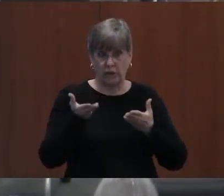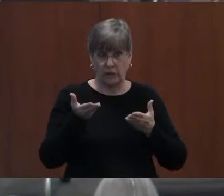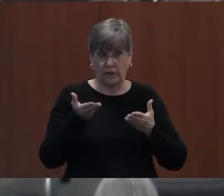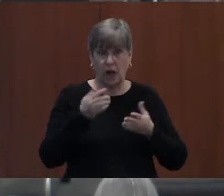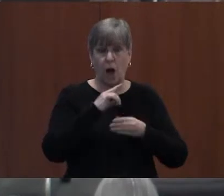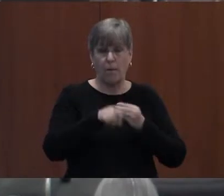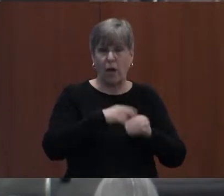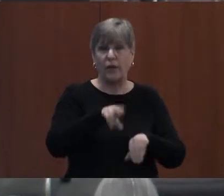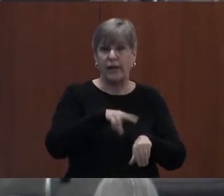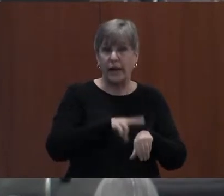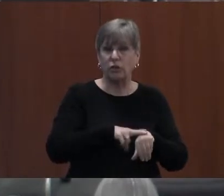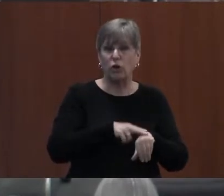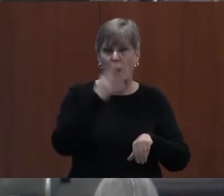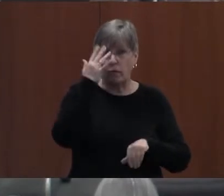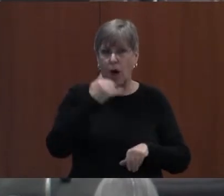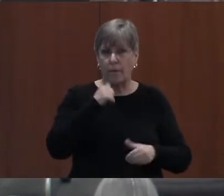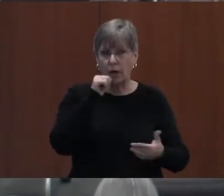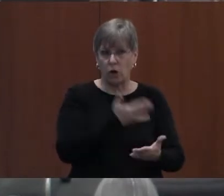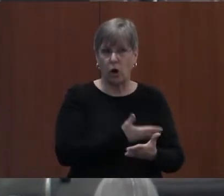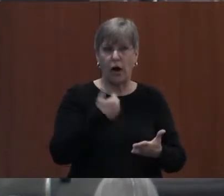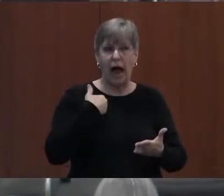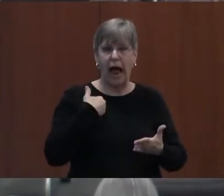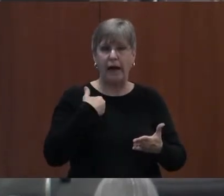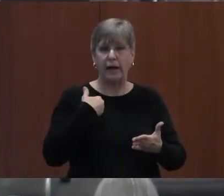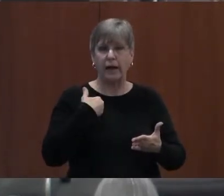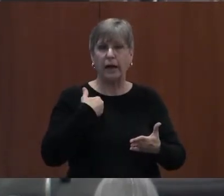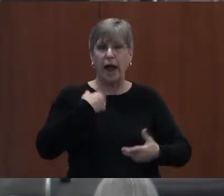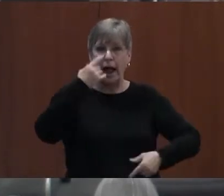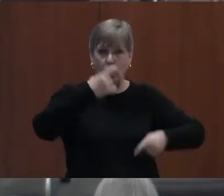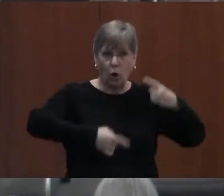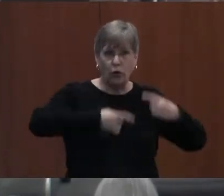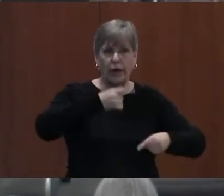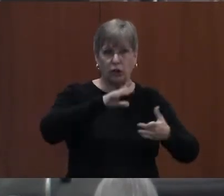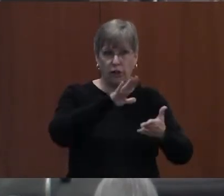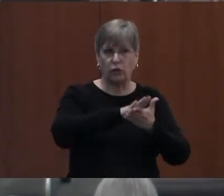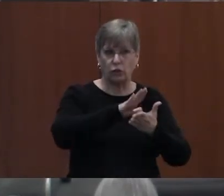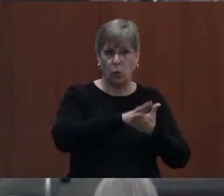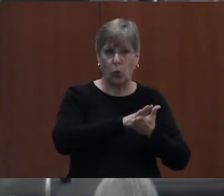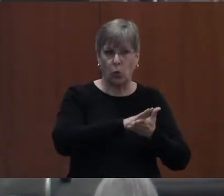as to the nature of why my daughter had an altercation at the school.